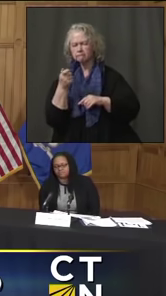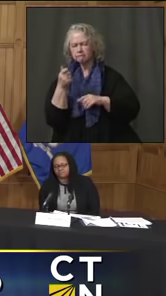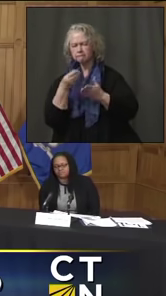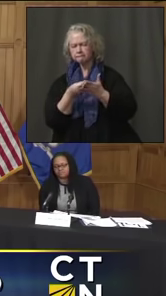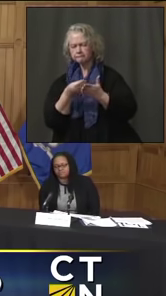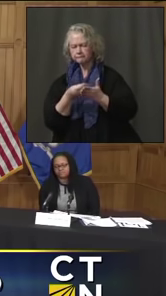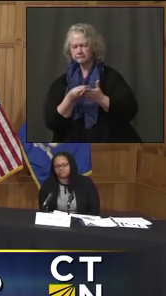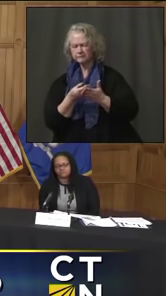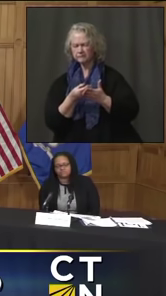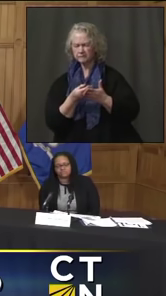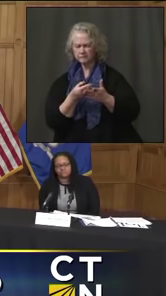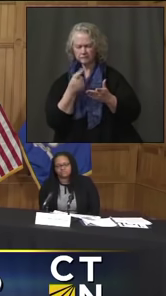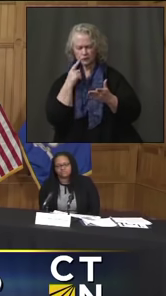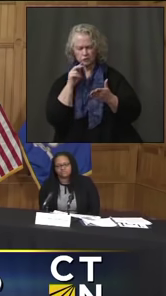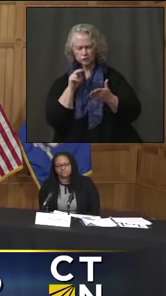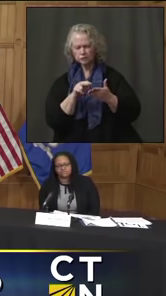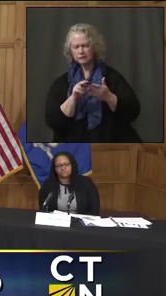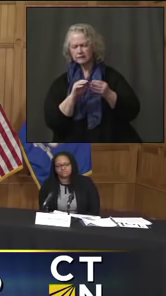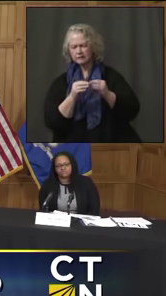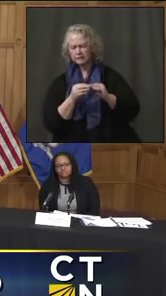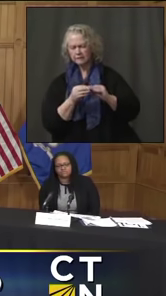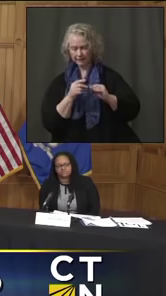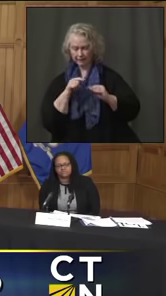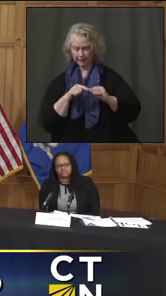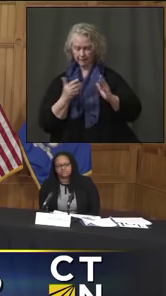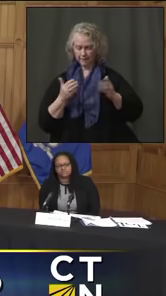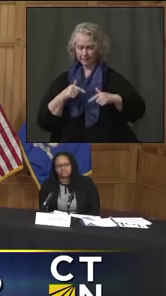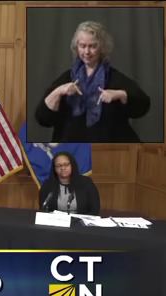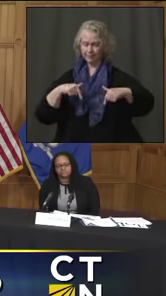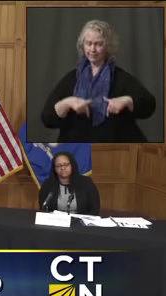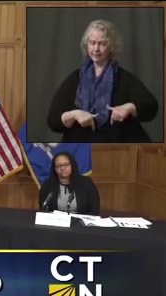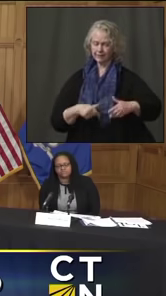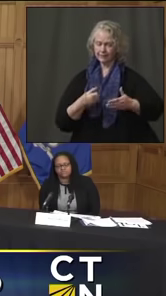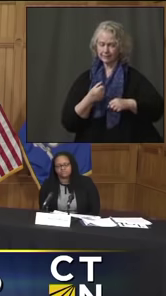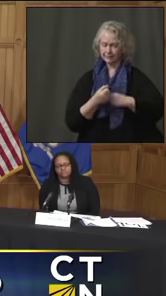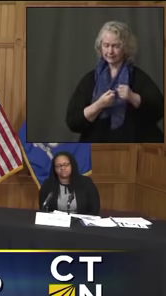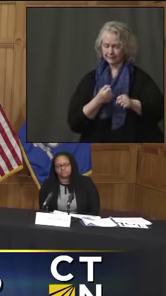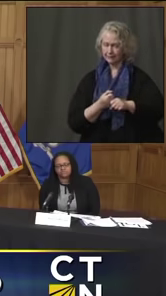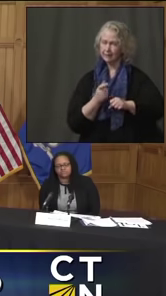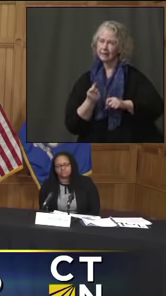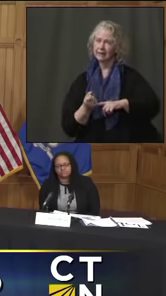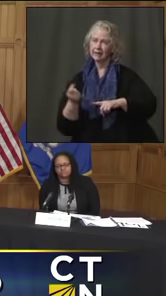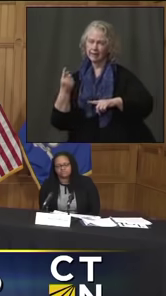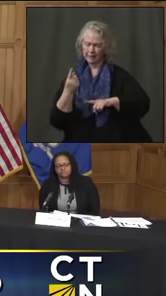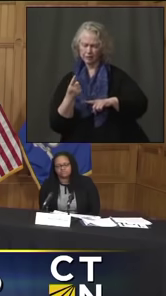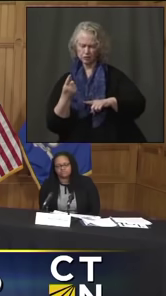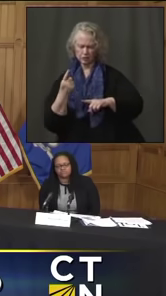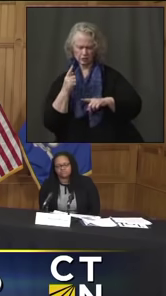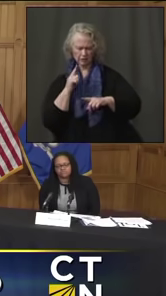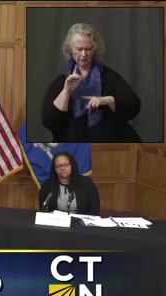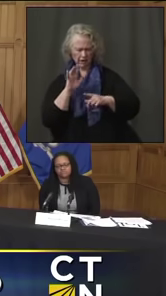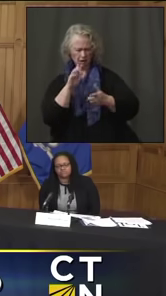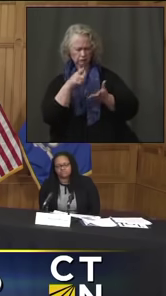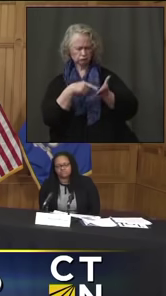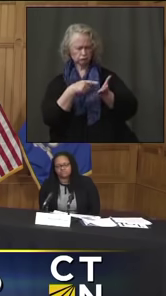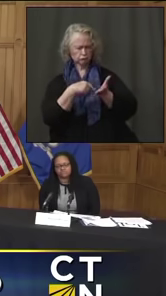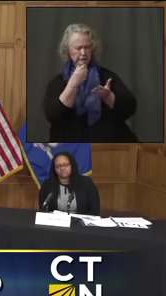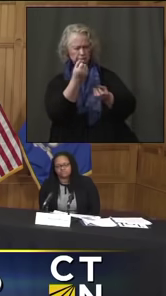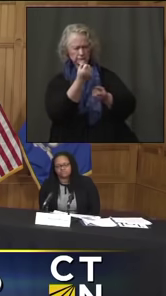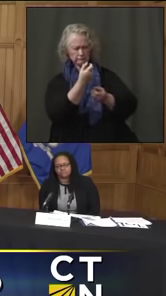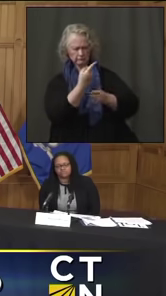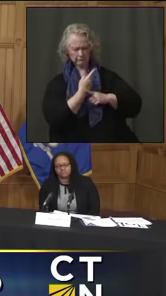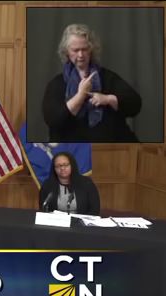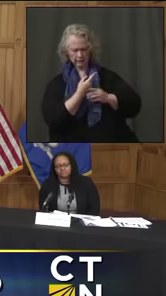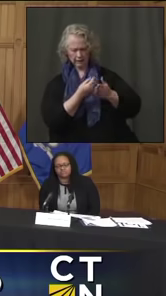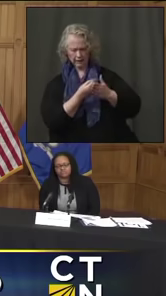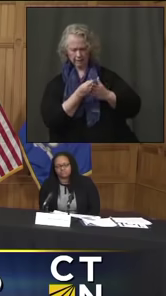We've seen projections that between this fiscal year and next, our Medicaid reimbursements will be like $400 million. Of course, we have to